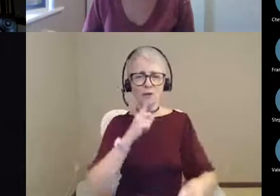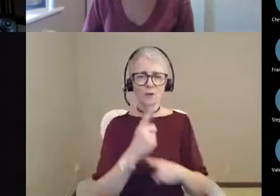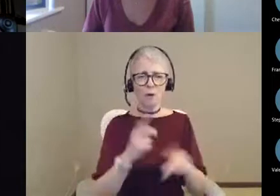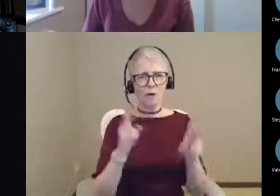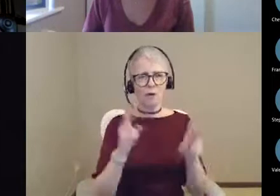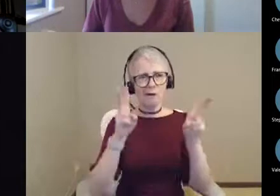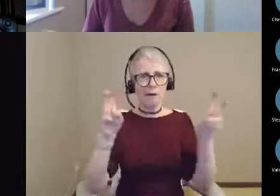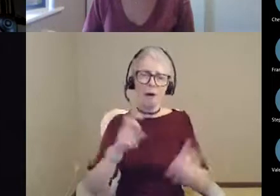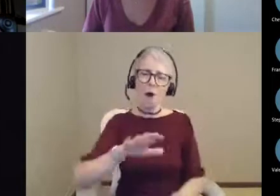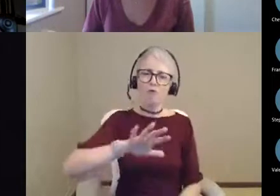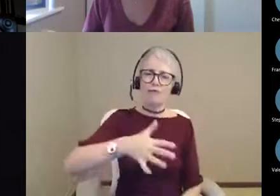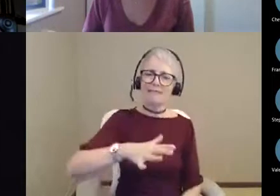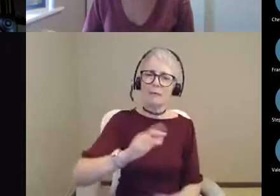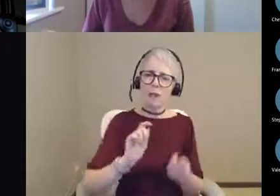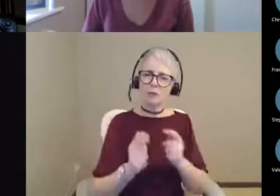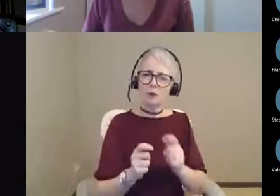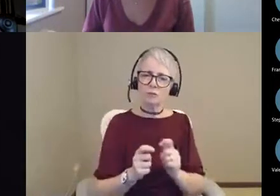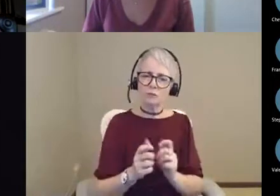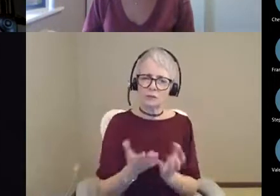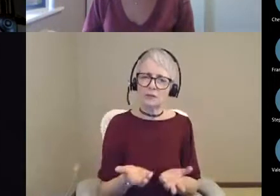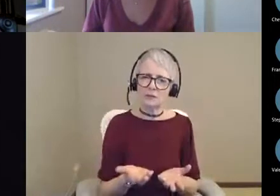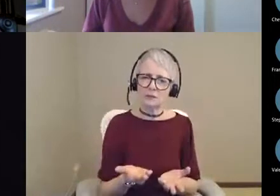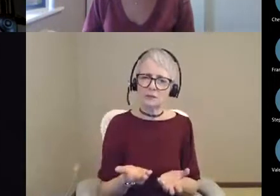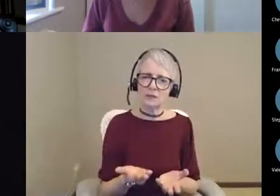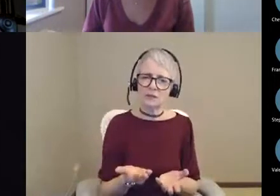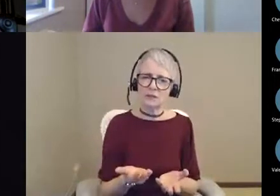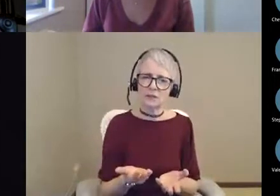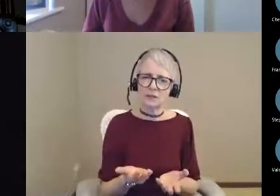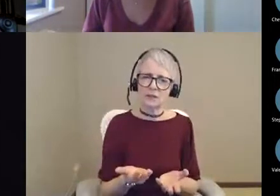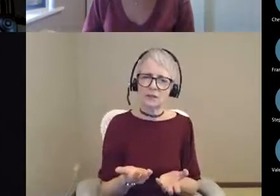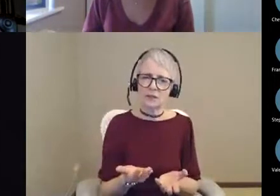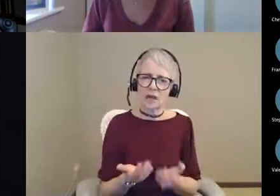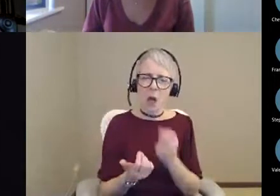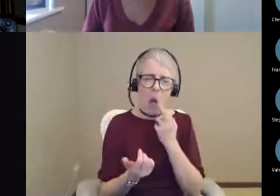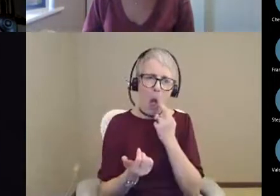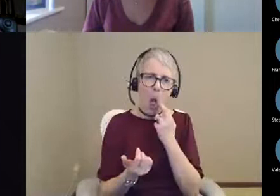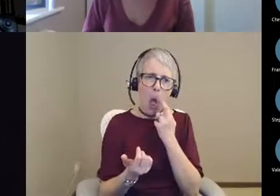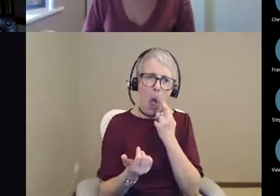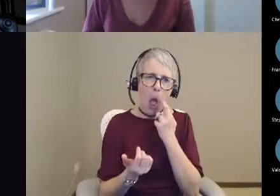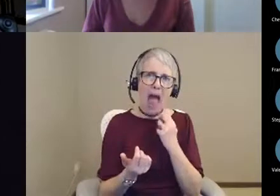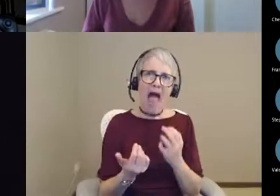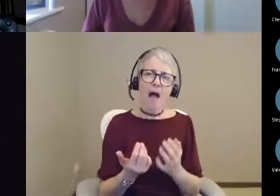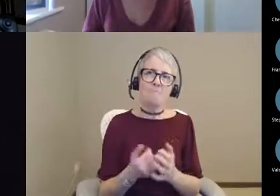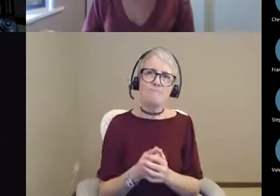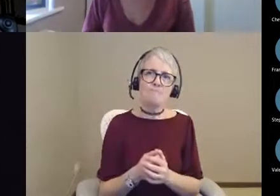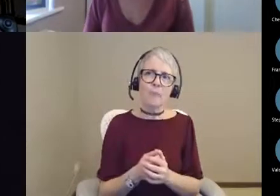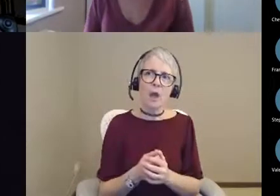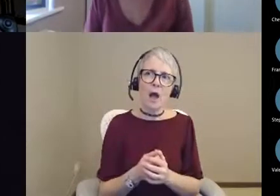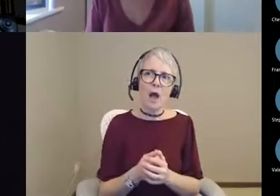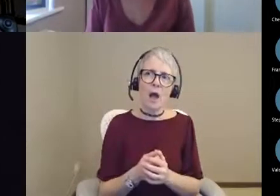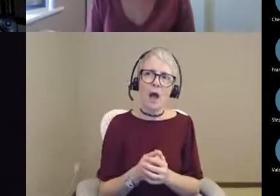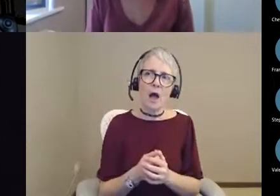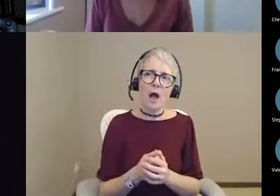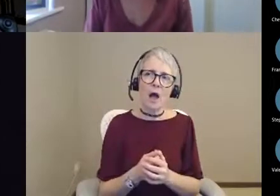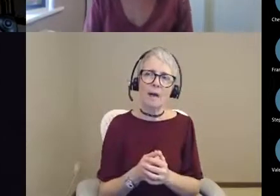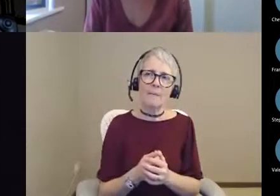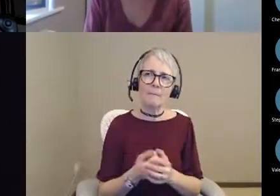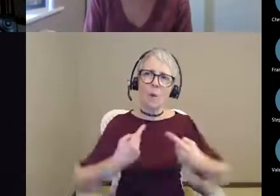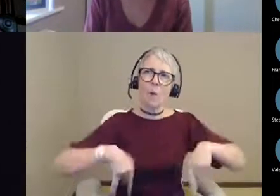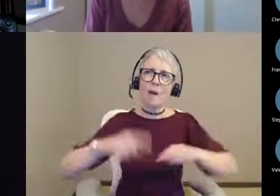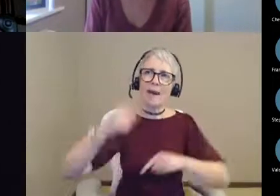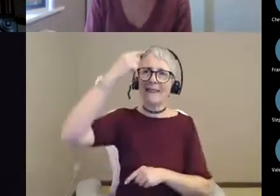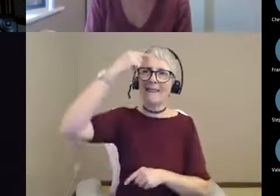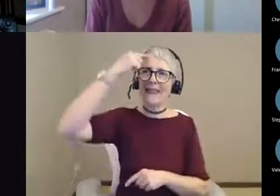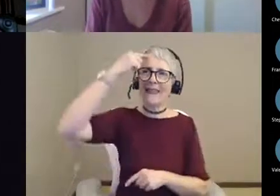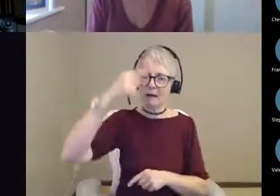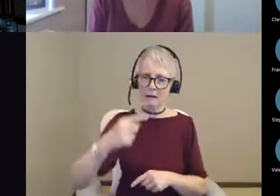people, and it's kind of thinking, it, almost as you said, Diane, you know, thinking of this as being accessible as the default. So